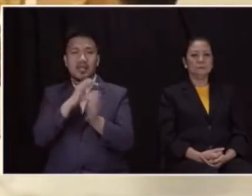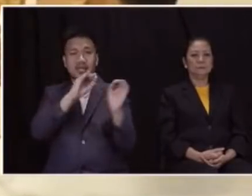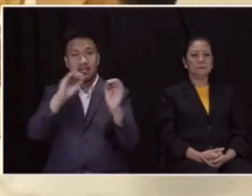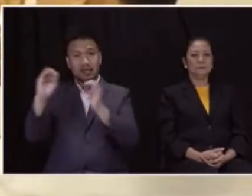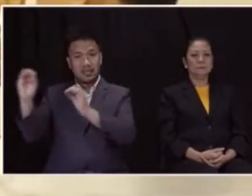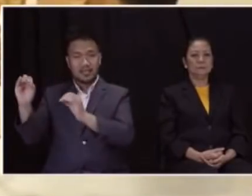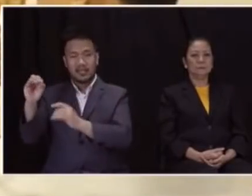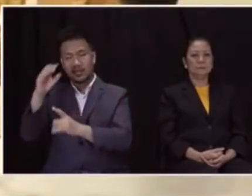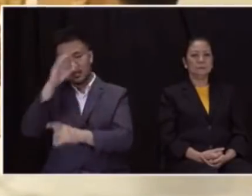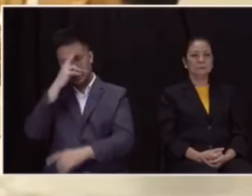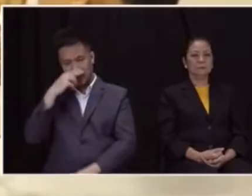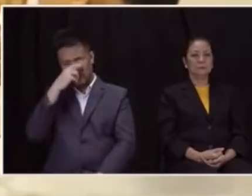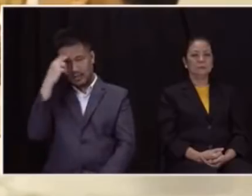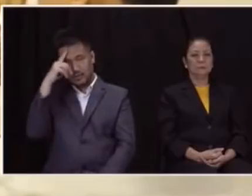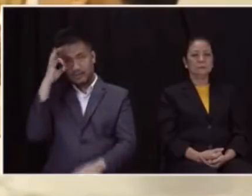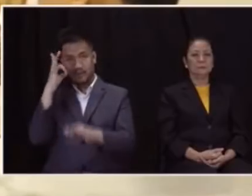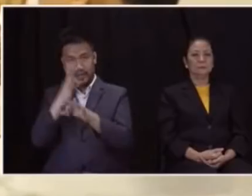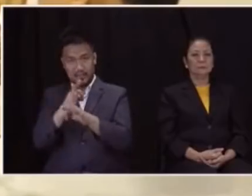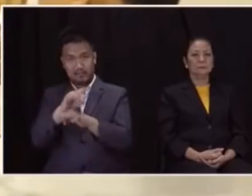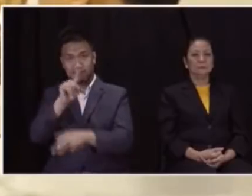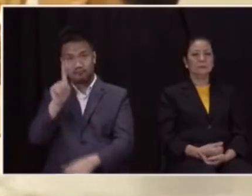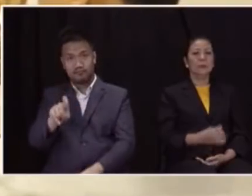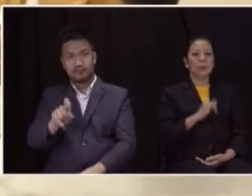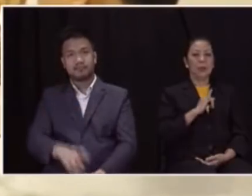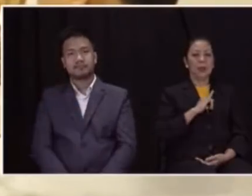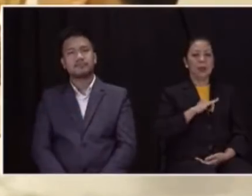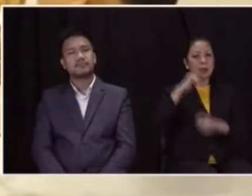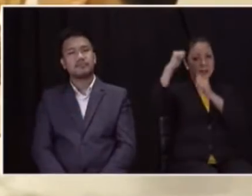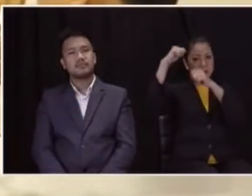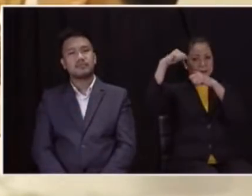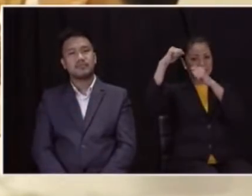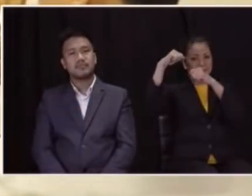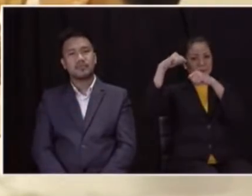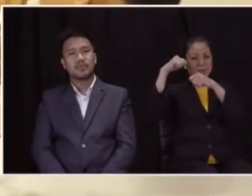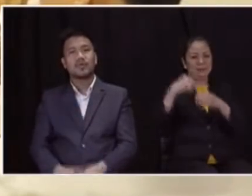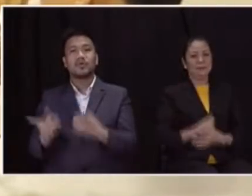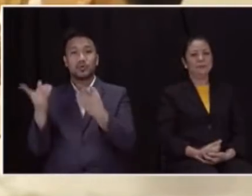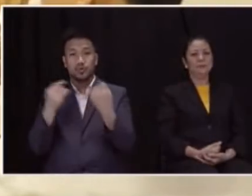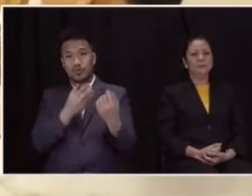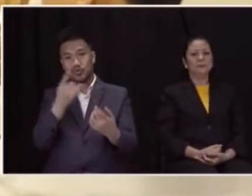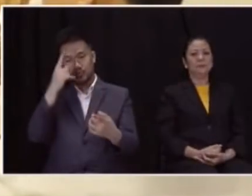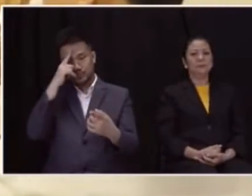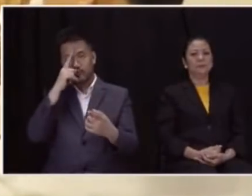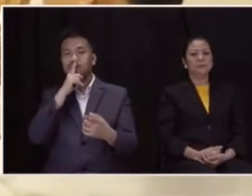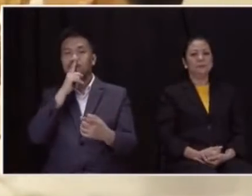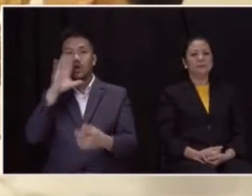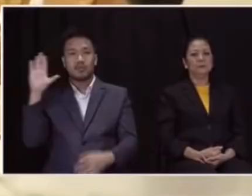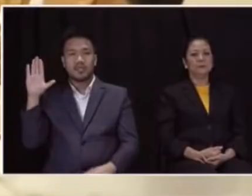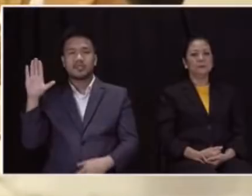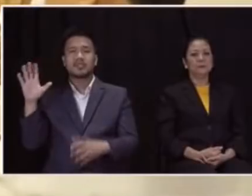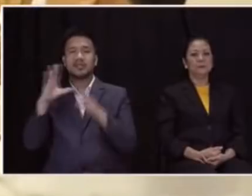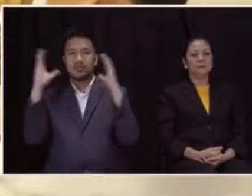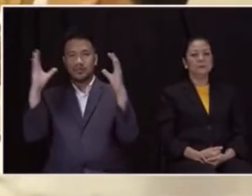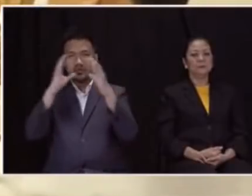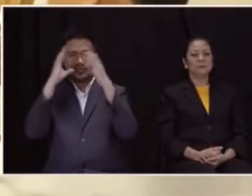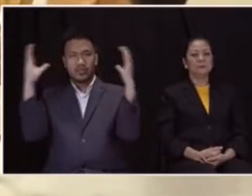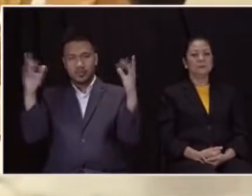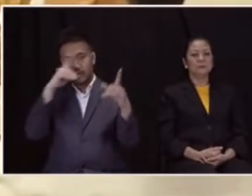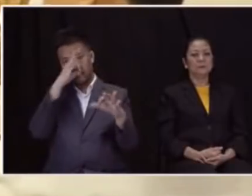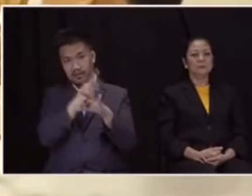the Catholic faith? I do. Do you resolve to celebrate faithfully and